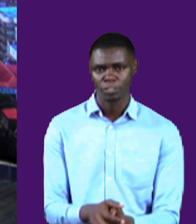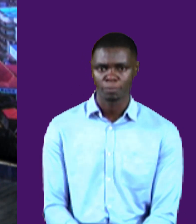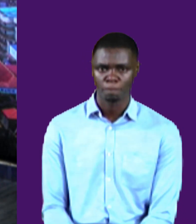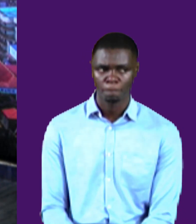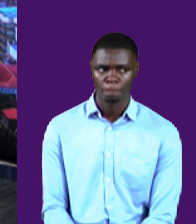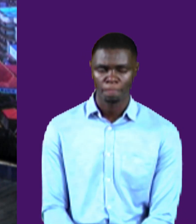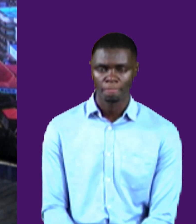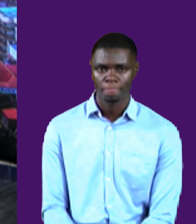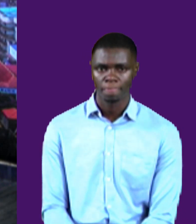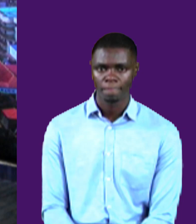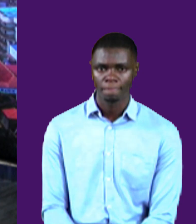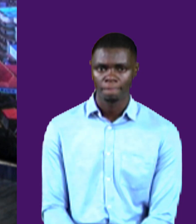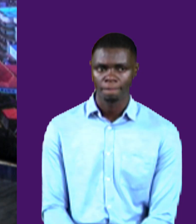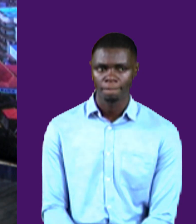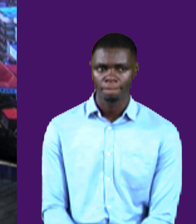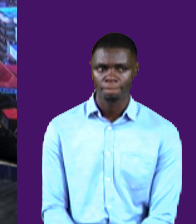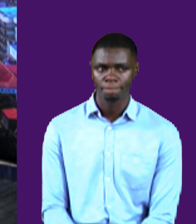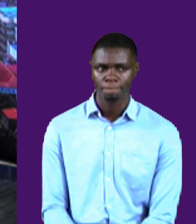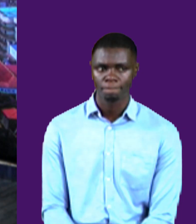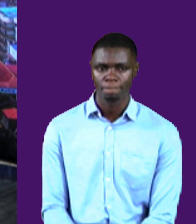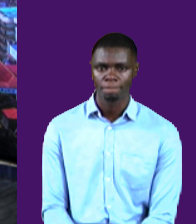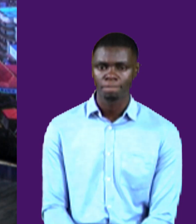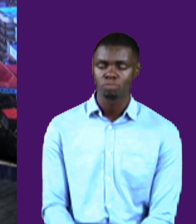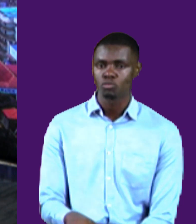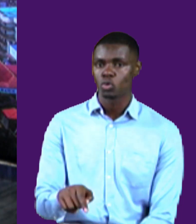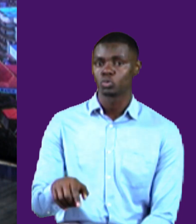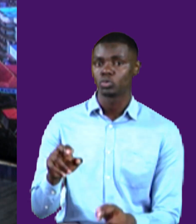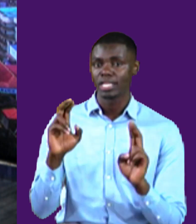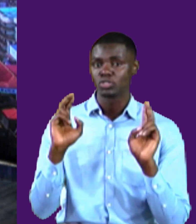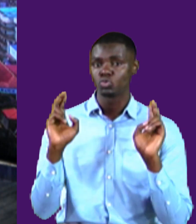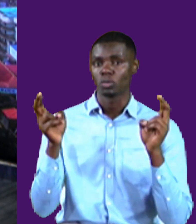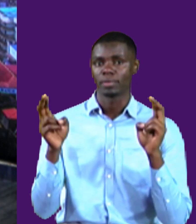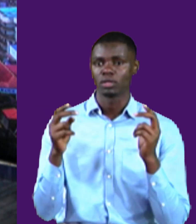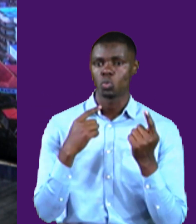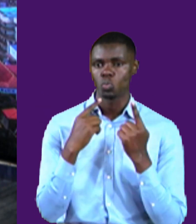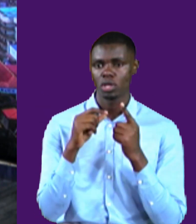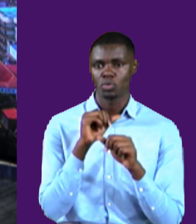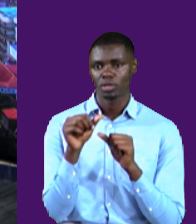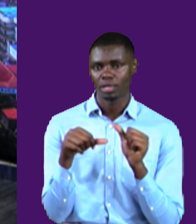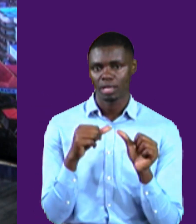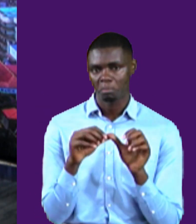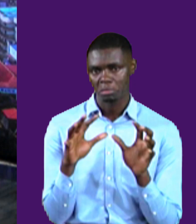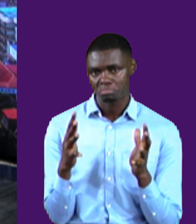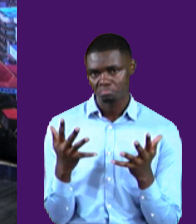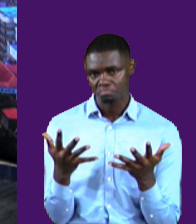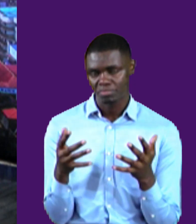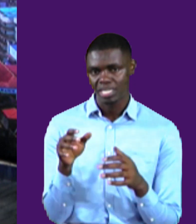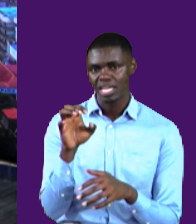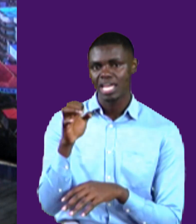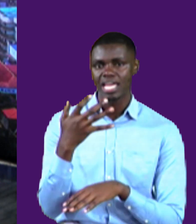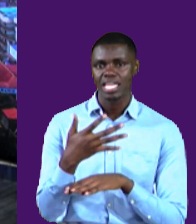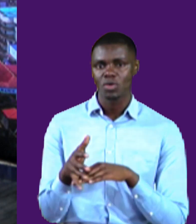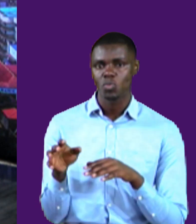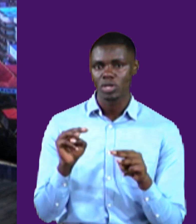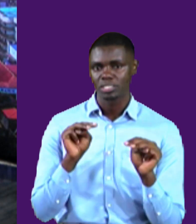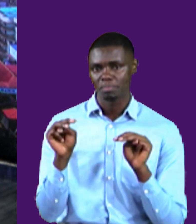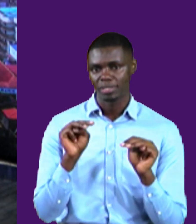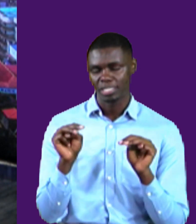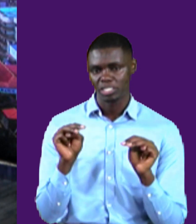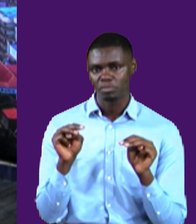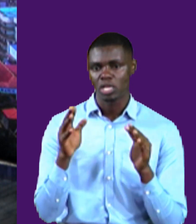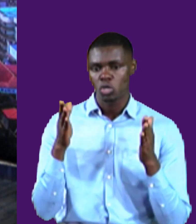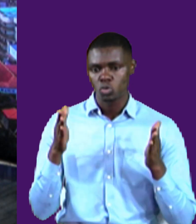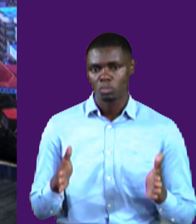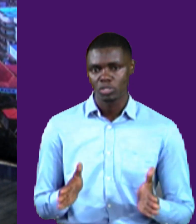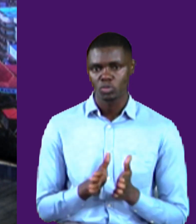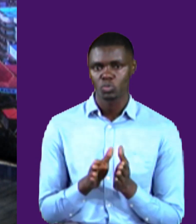And because on today's topic we are talking about e-waste management to